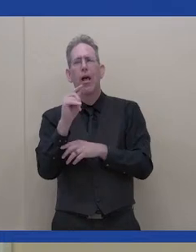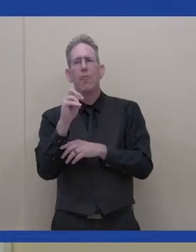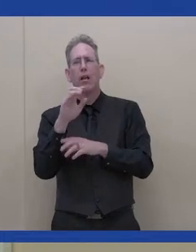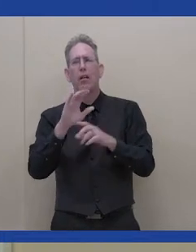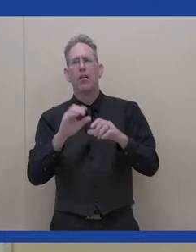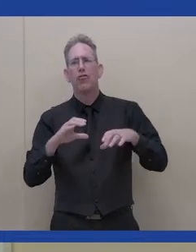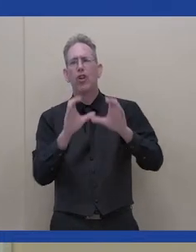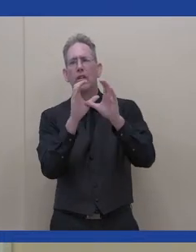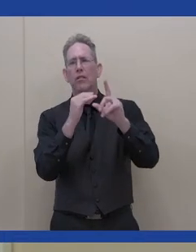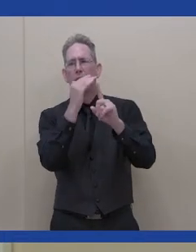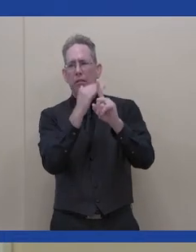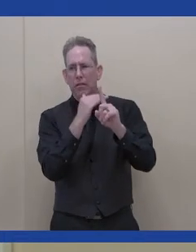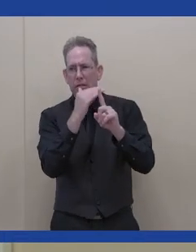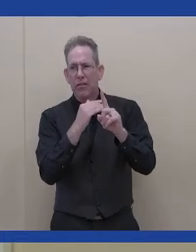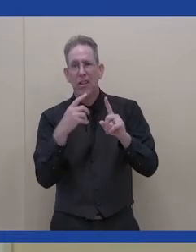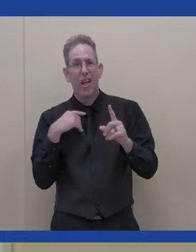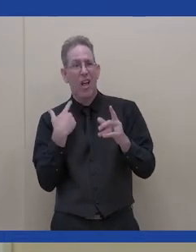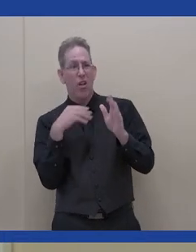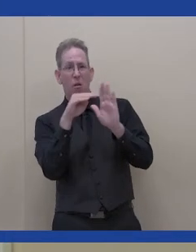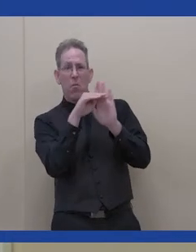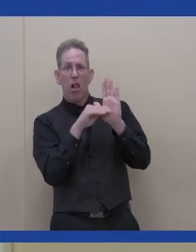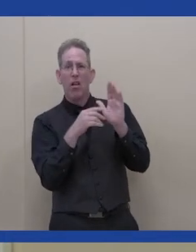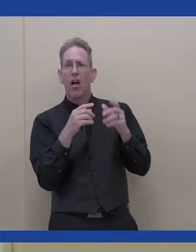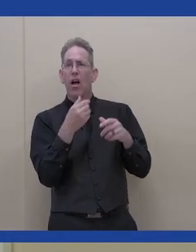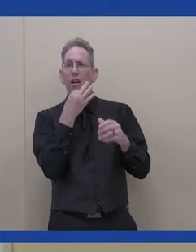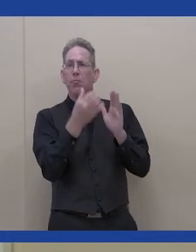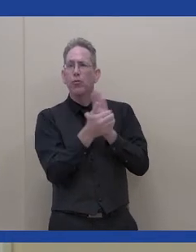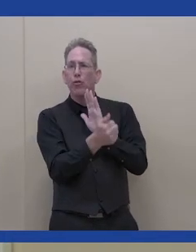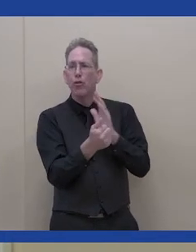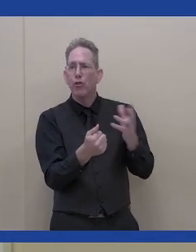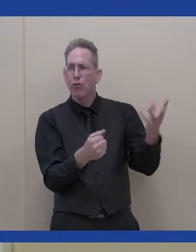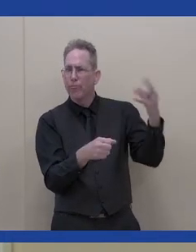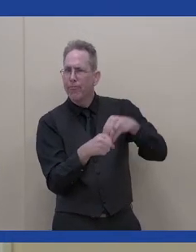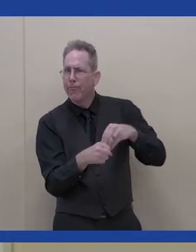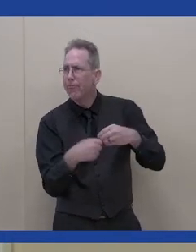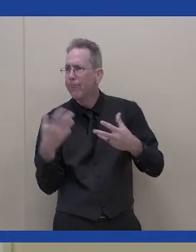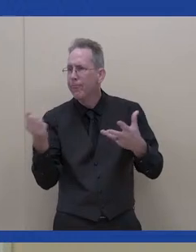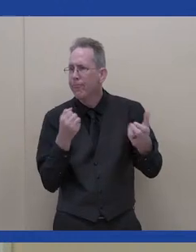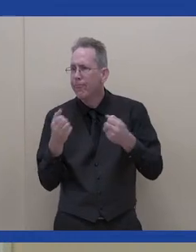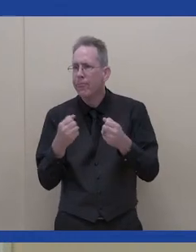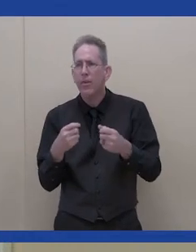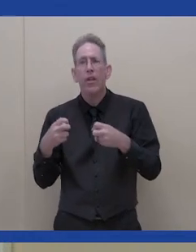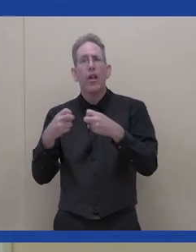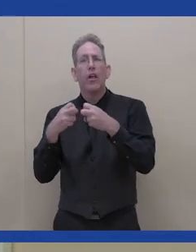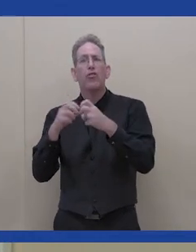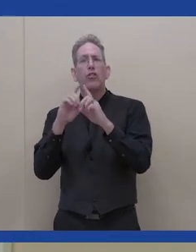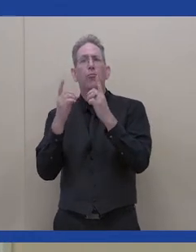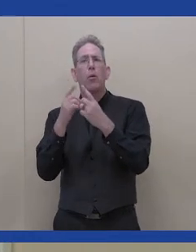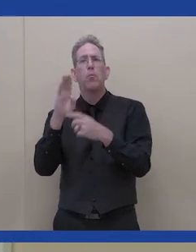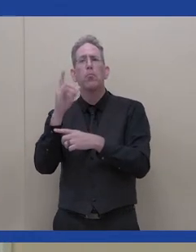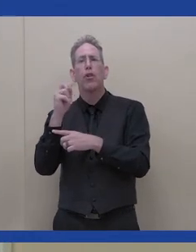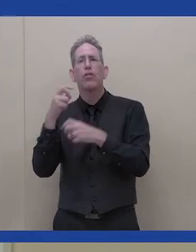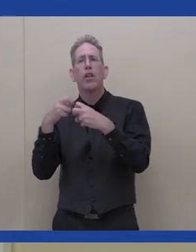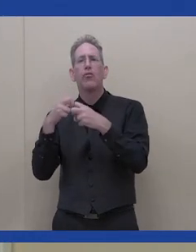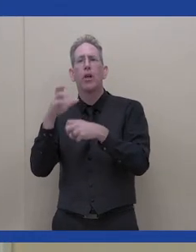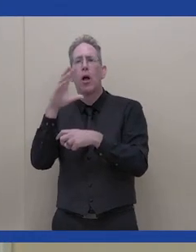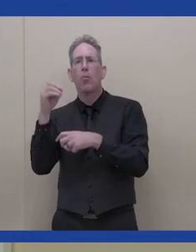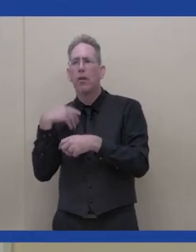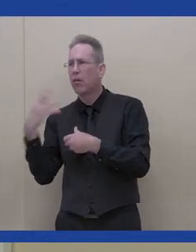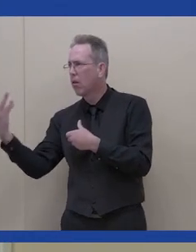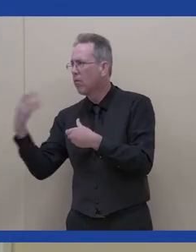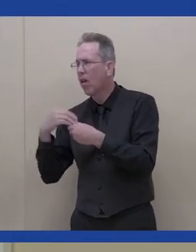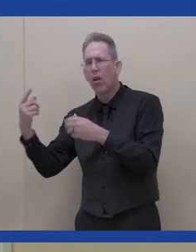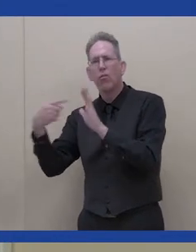experts. I'm encouraged by the latest report by the Burlington Electric Department, which shows that our climate metrics have begun to finally